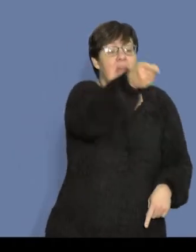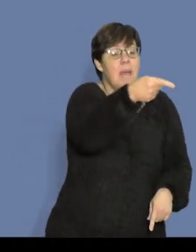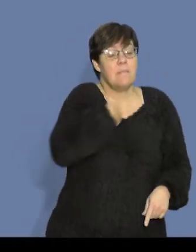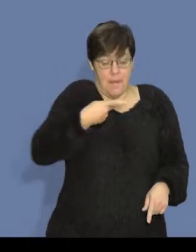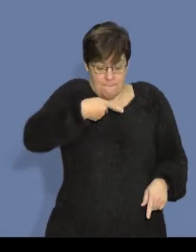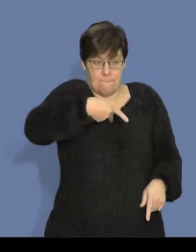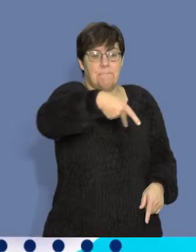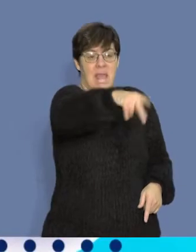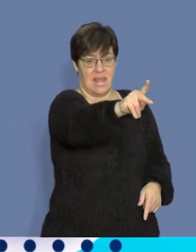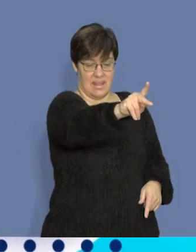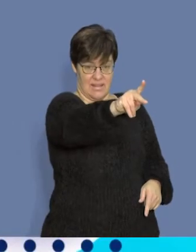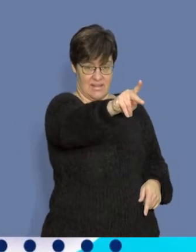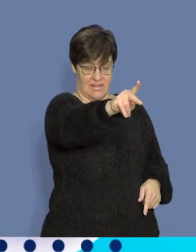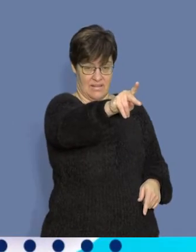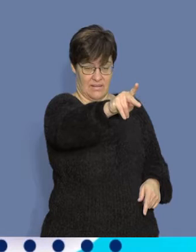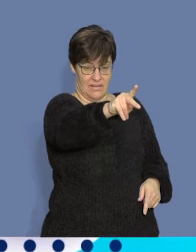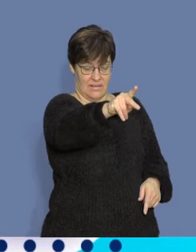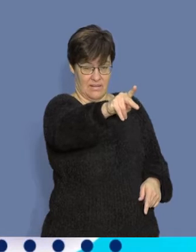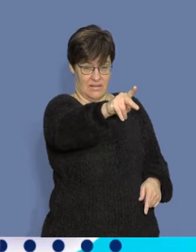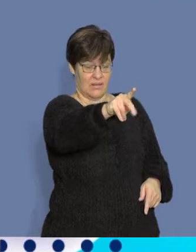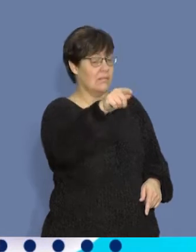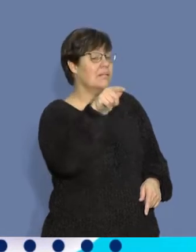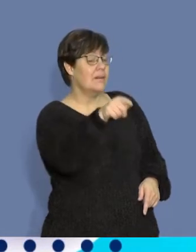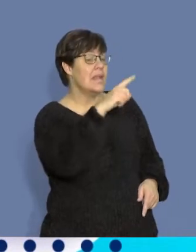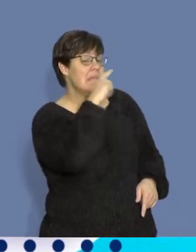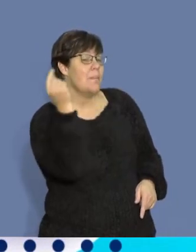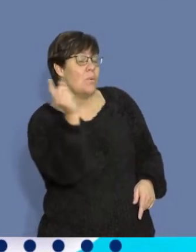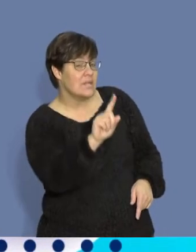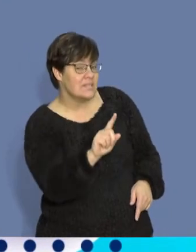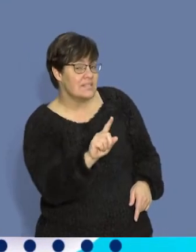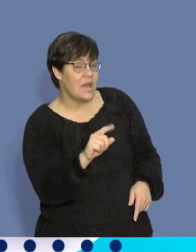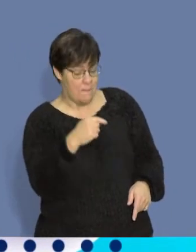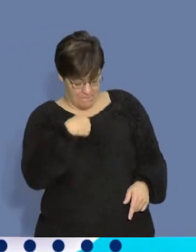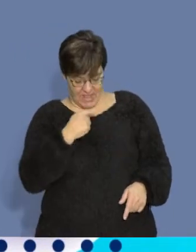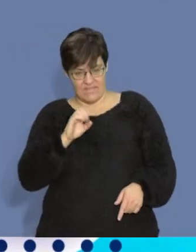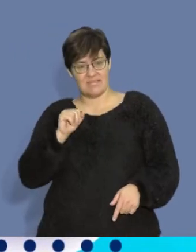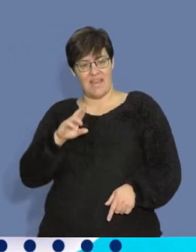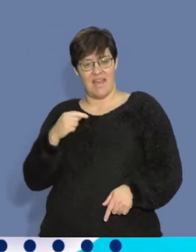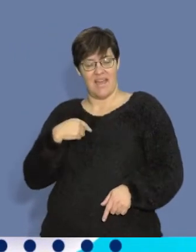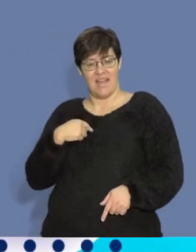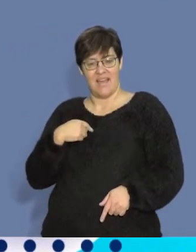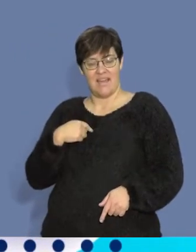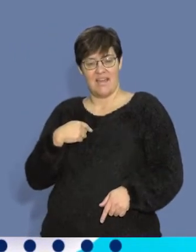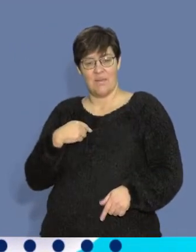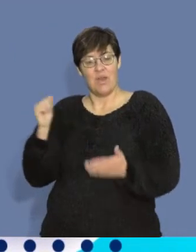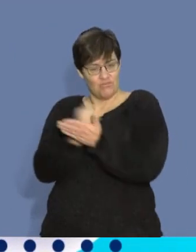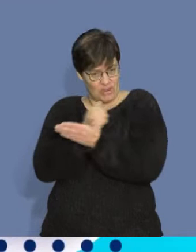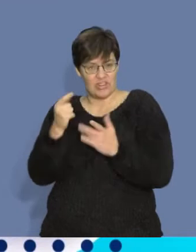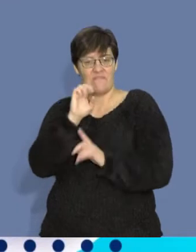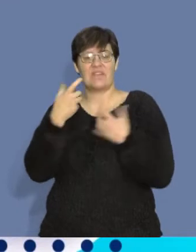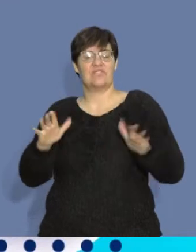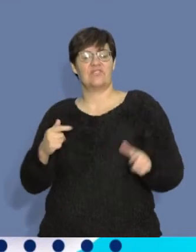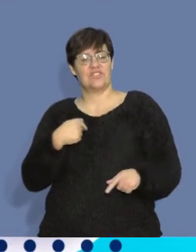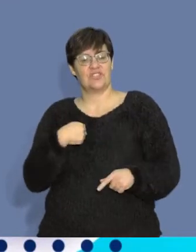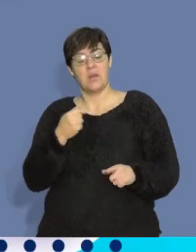the question, okay, we are buying goods. Obviously, we are a VAT vendor. That means we are registered